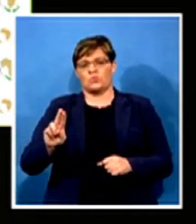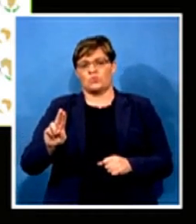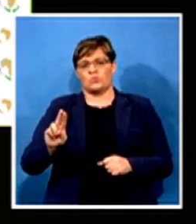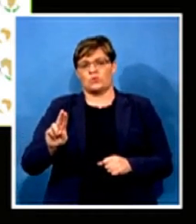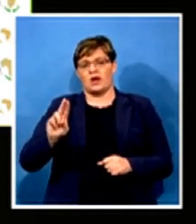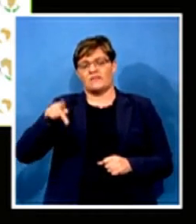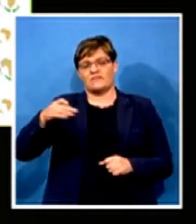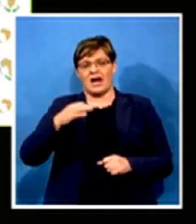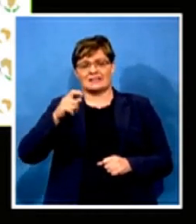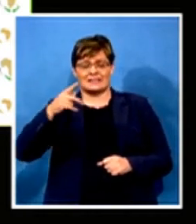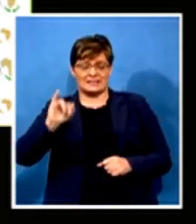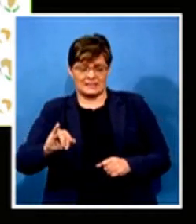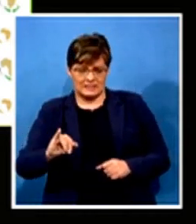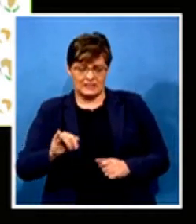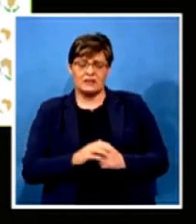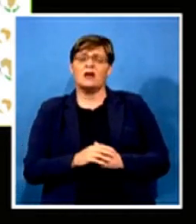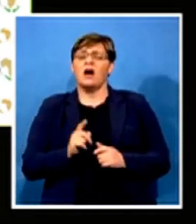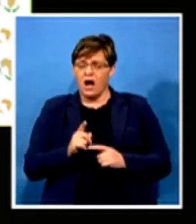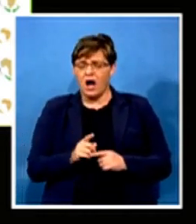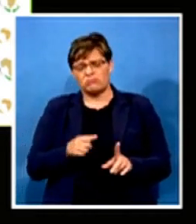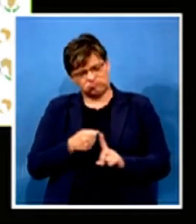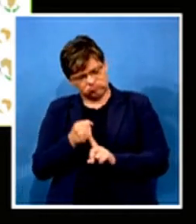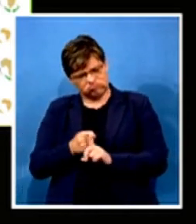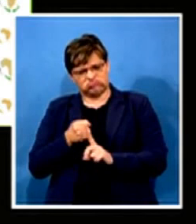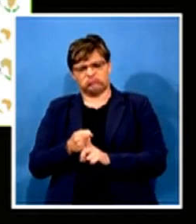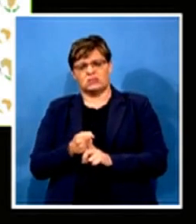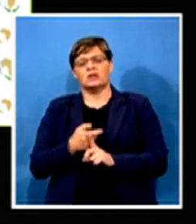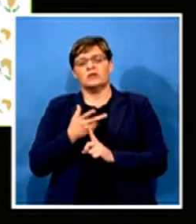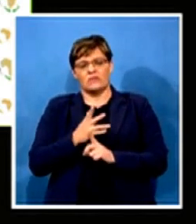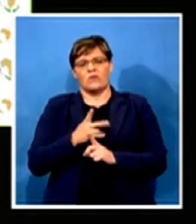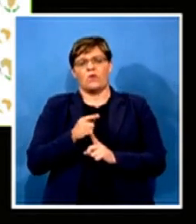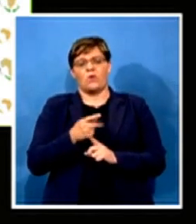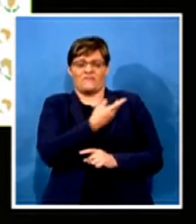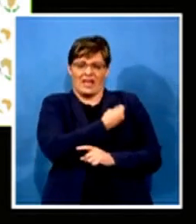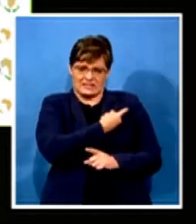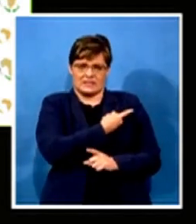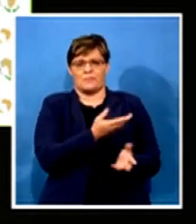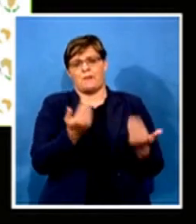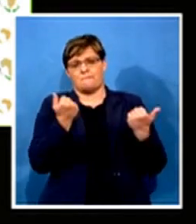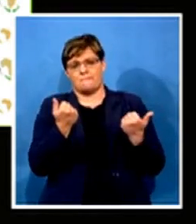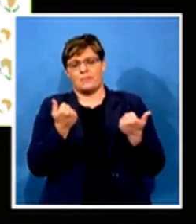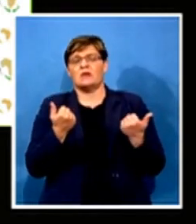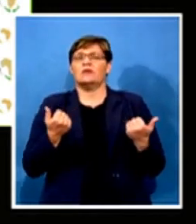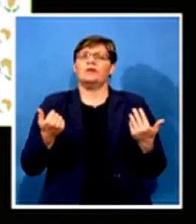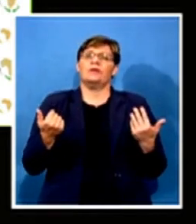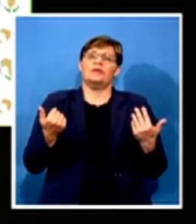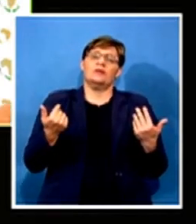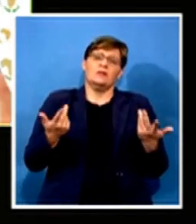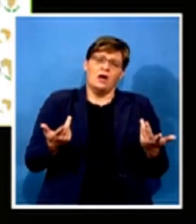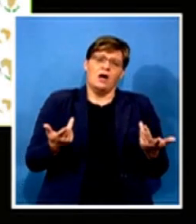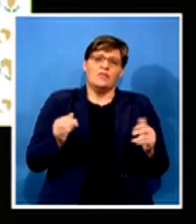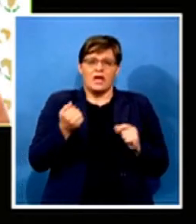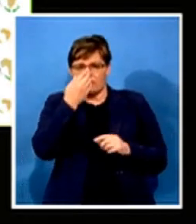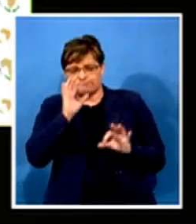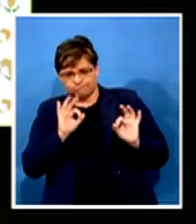the fore to advocate for these vaccines and really exercise that appropriate leadership. Let me